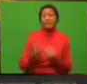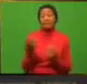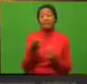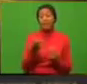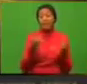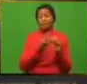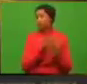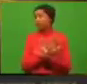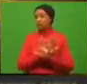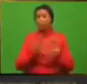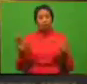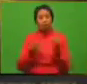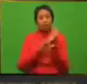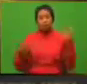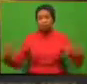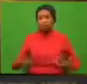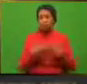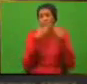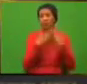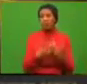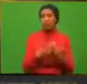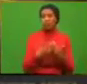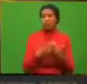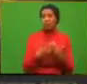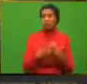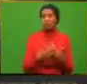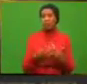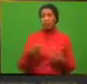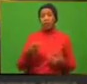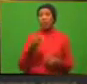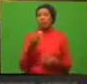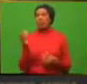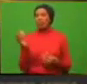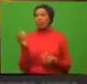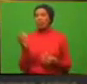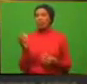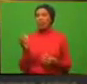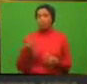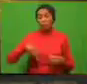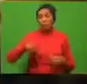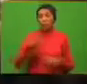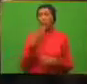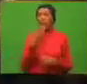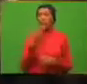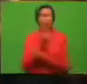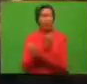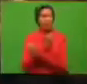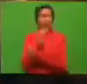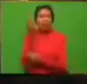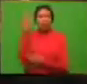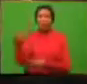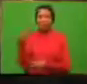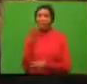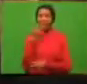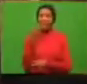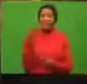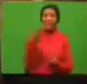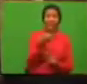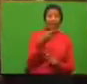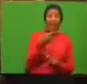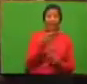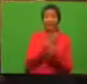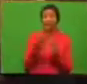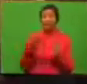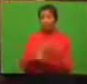unconstitutional, and nobody has said they are acting unconstitutionally.